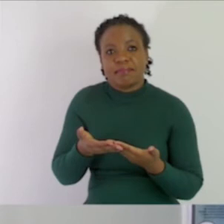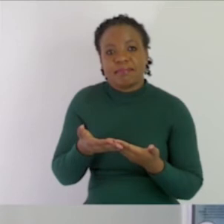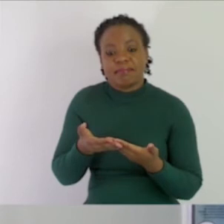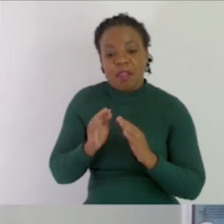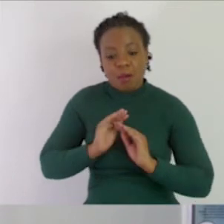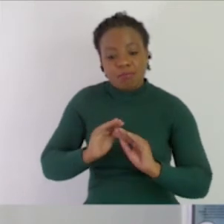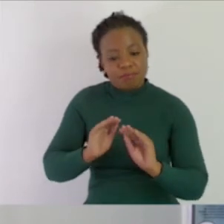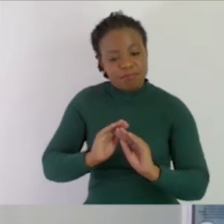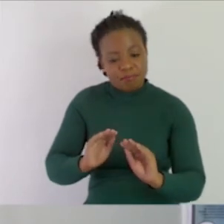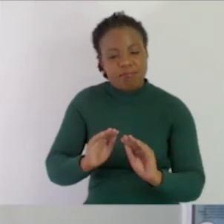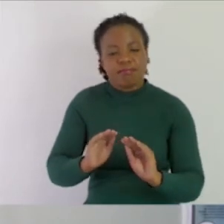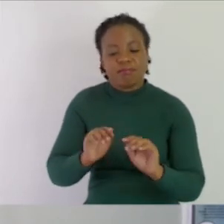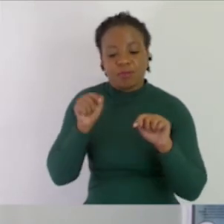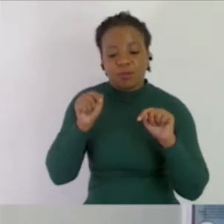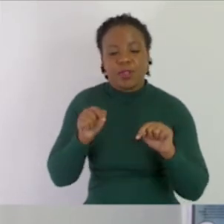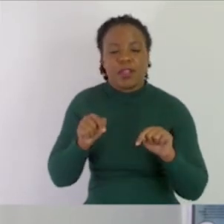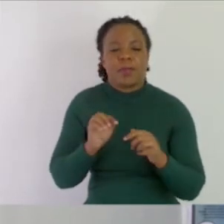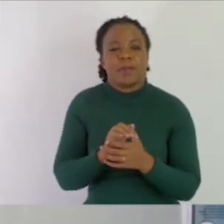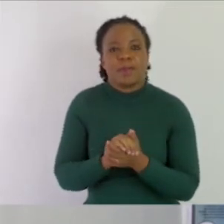this important lesson.